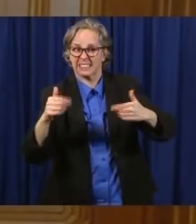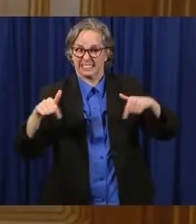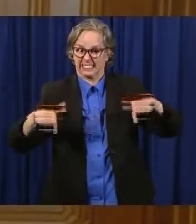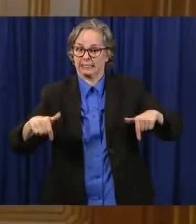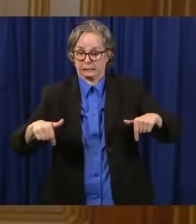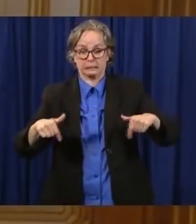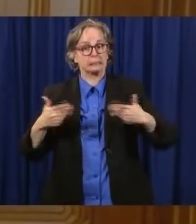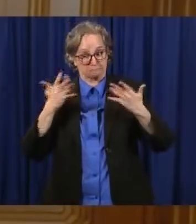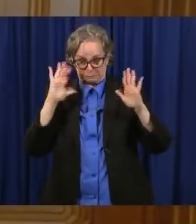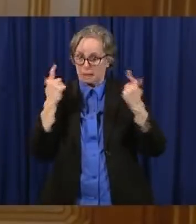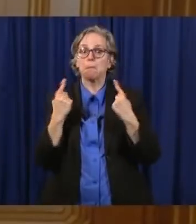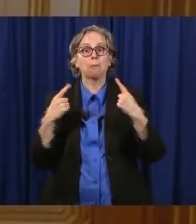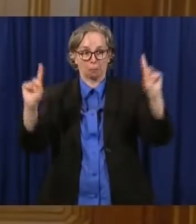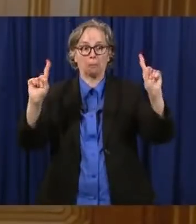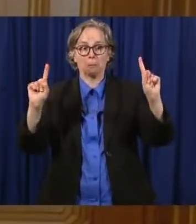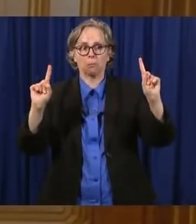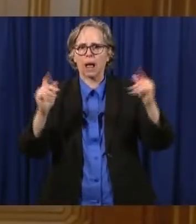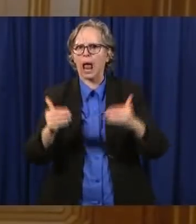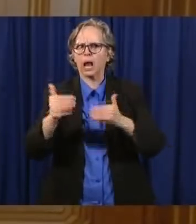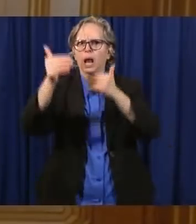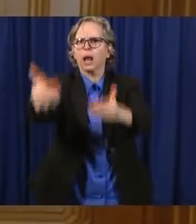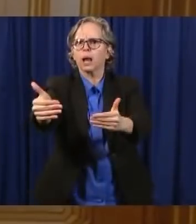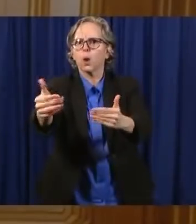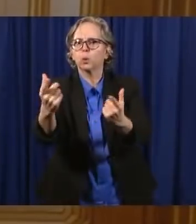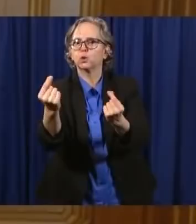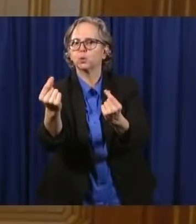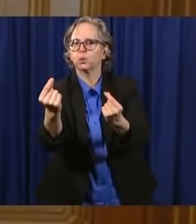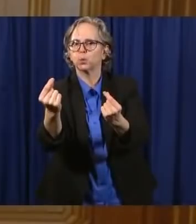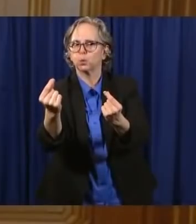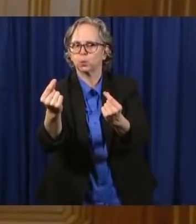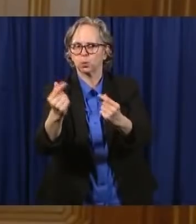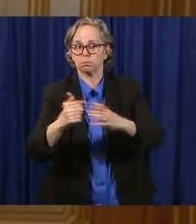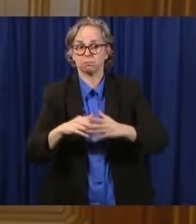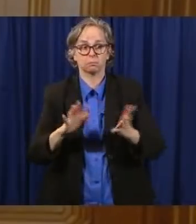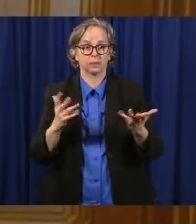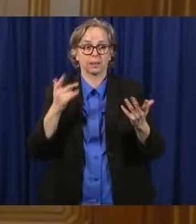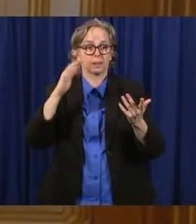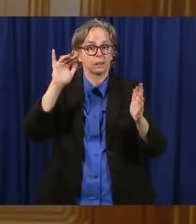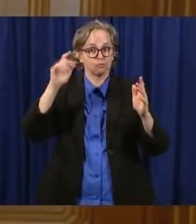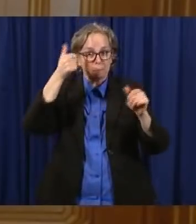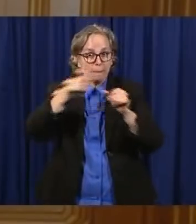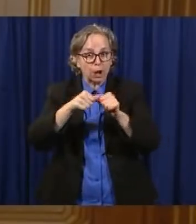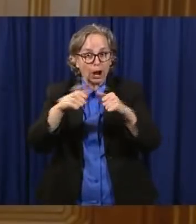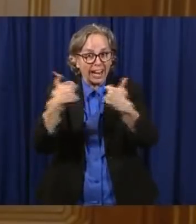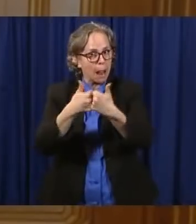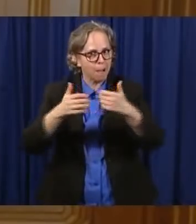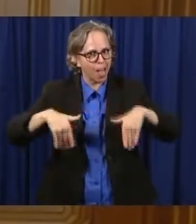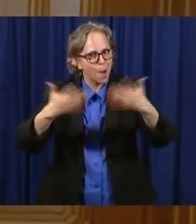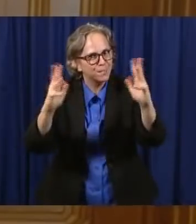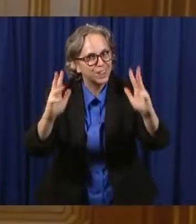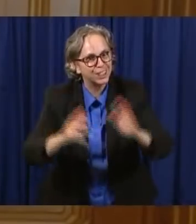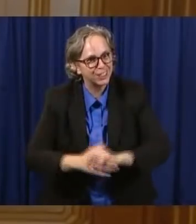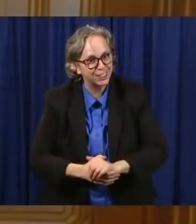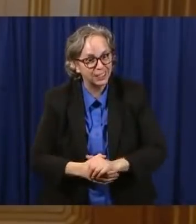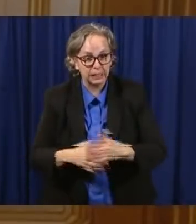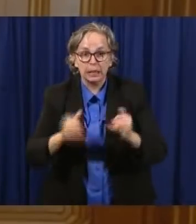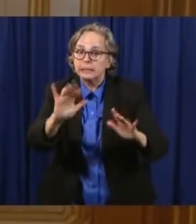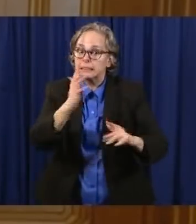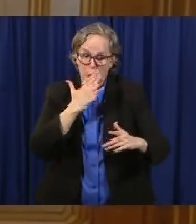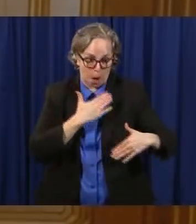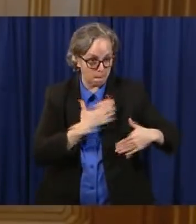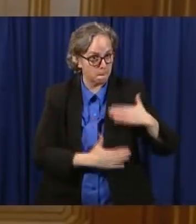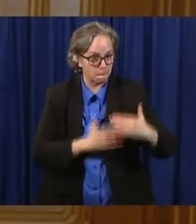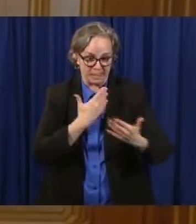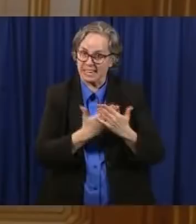achieve. So we're in the middle of the ball game. It's not over. We're doing well. We have to continue